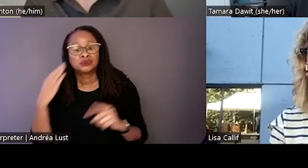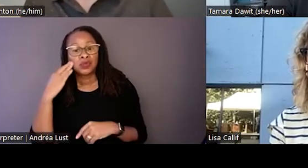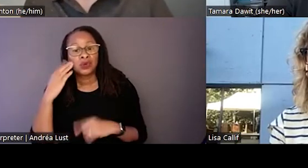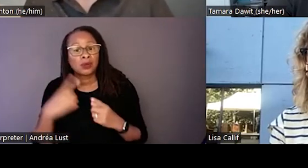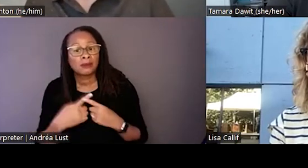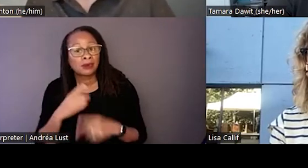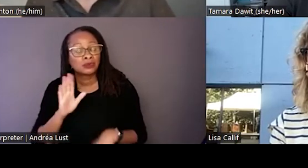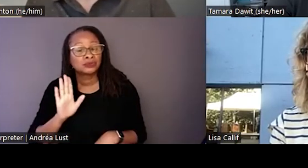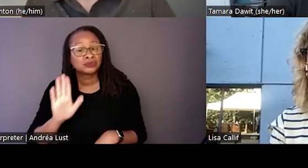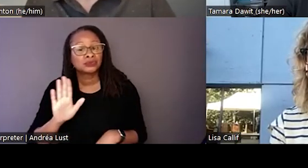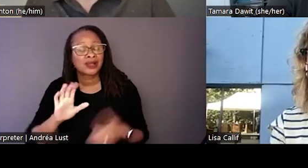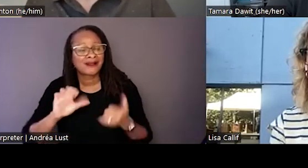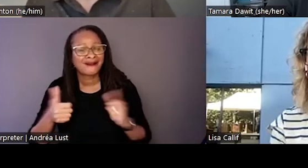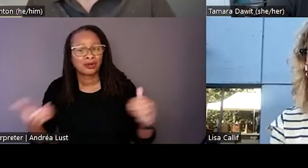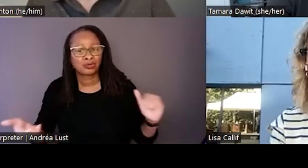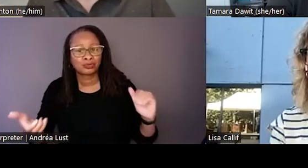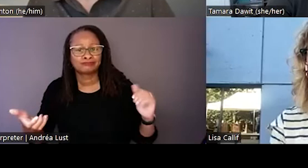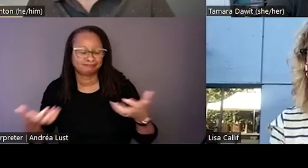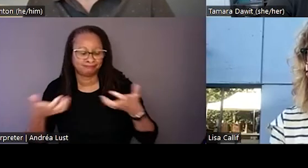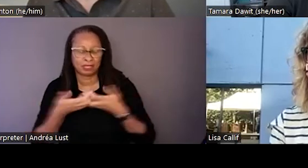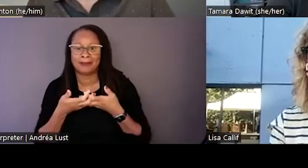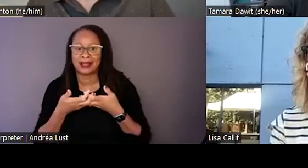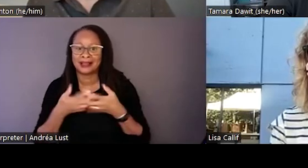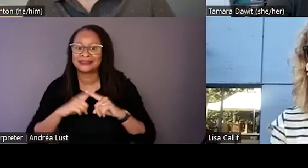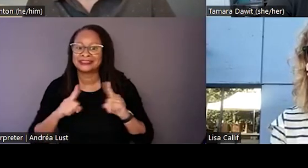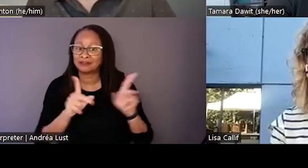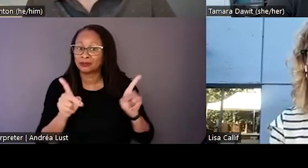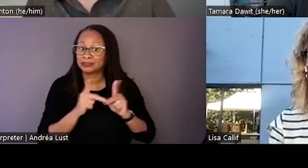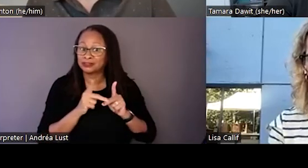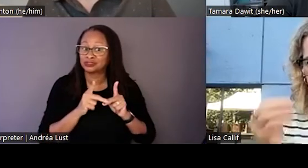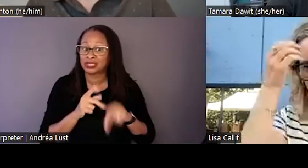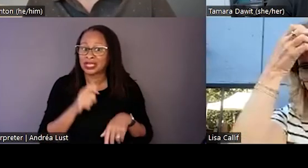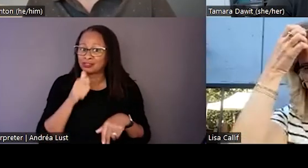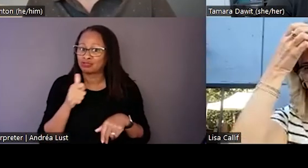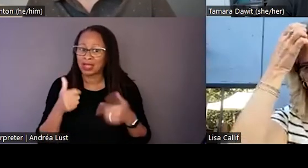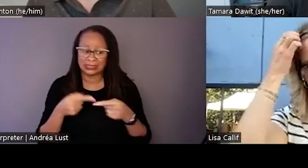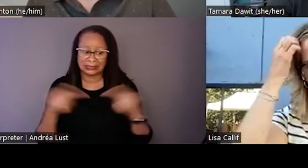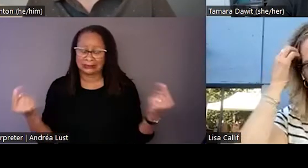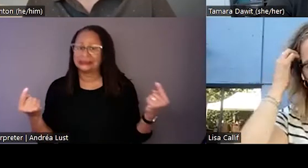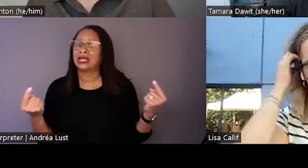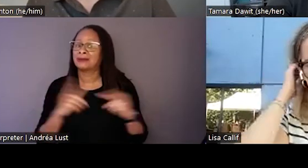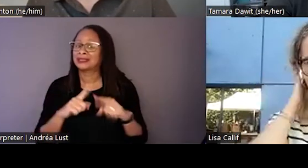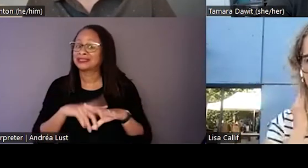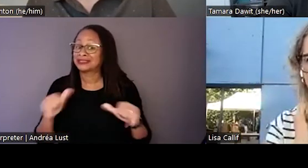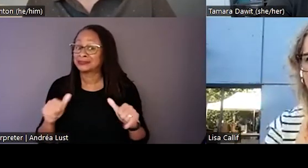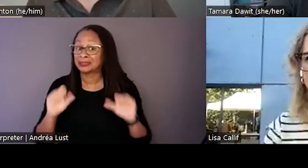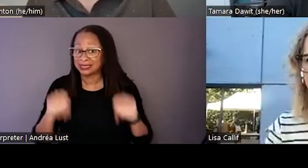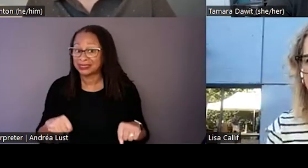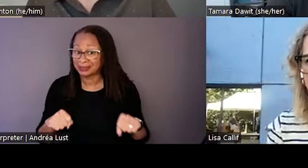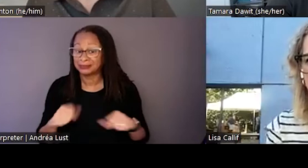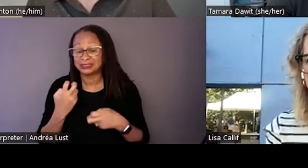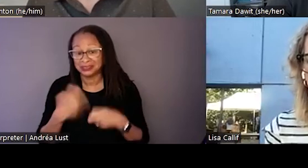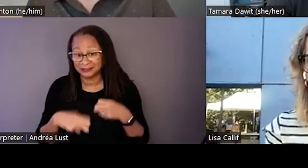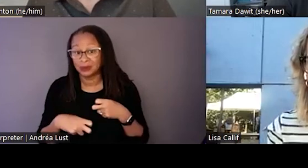your, how do you combine these different positions, which are not controversial, but at the same time, sometimes to time, it could be difficult